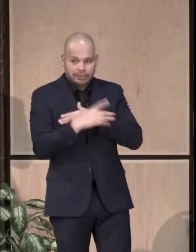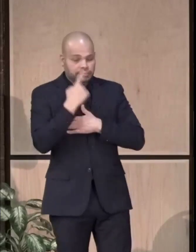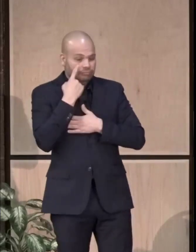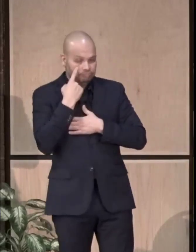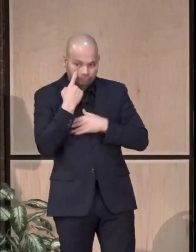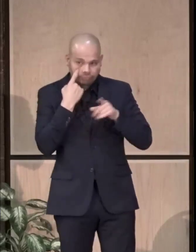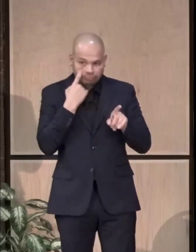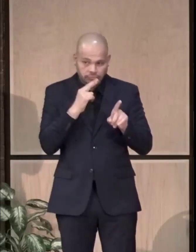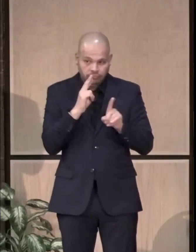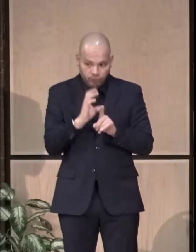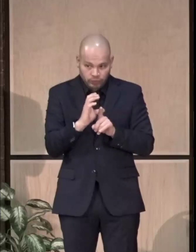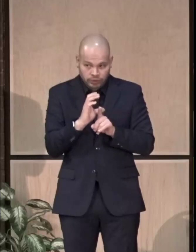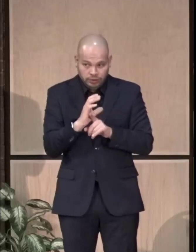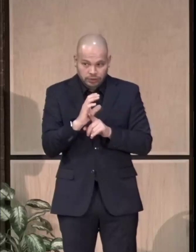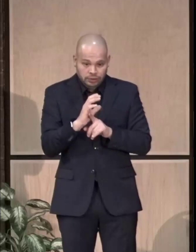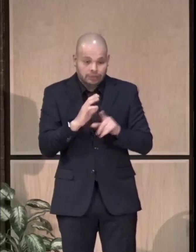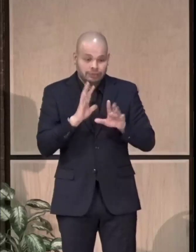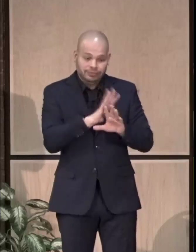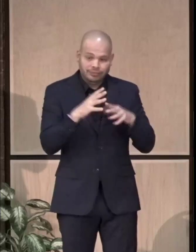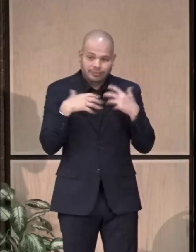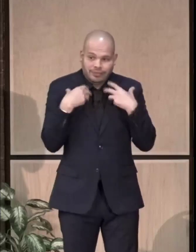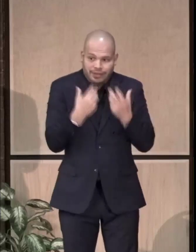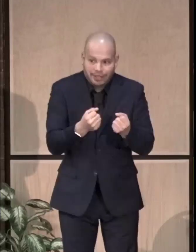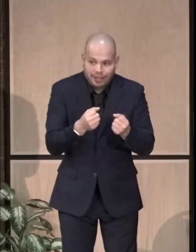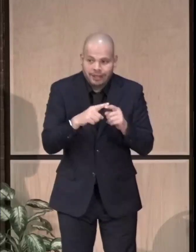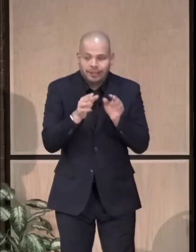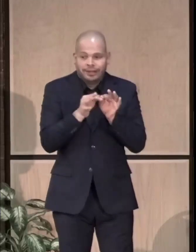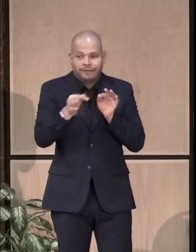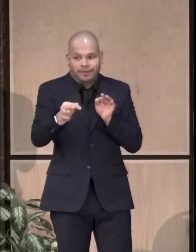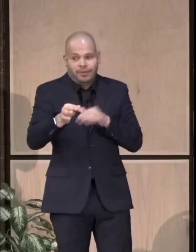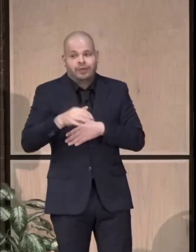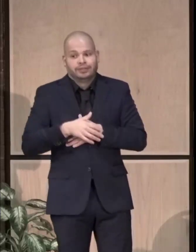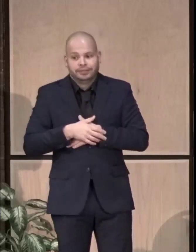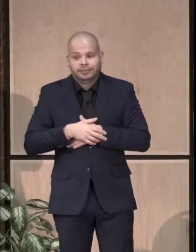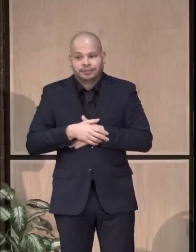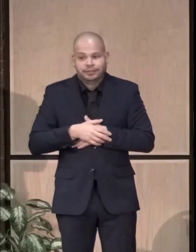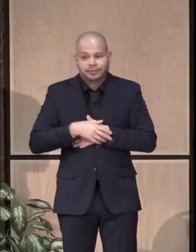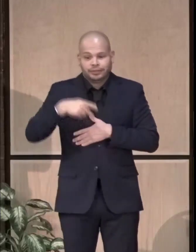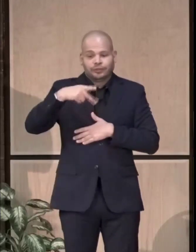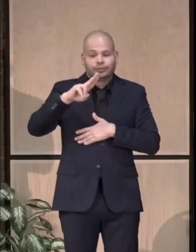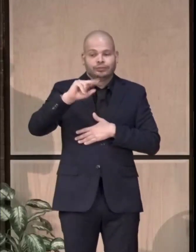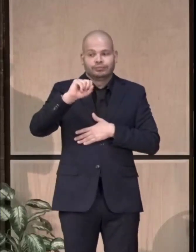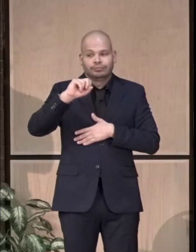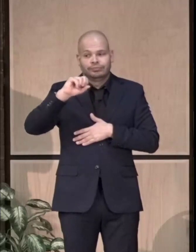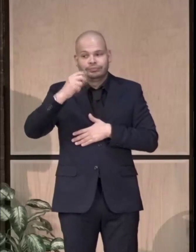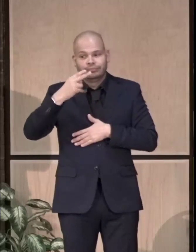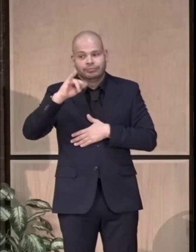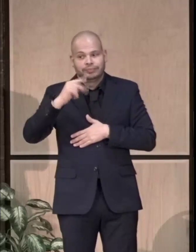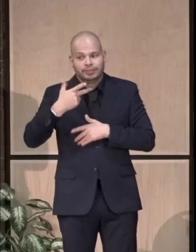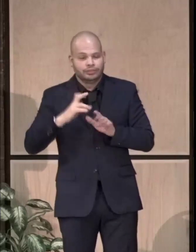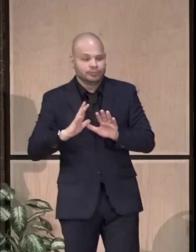regarding to pushing in. That was an idea that I understand